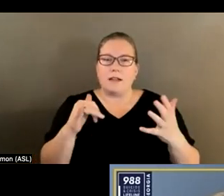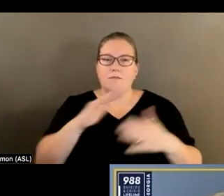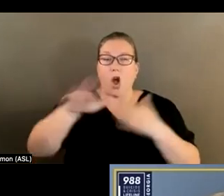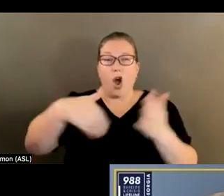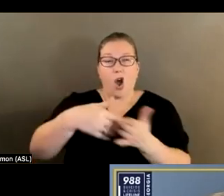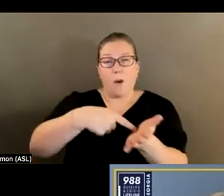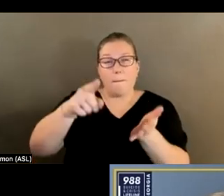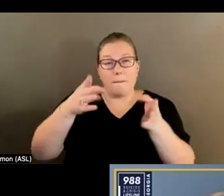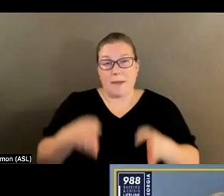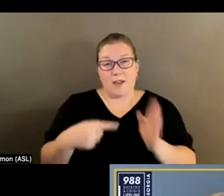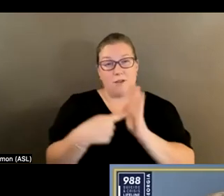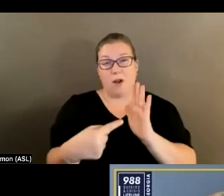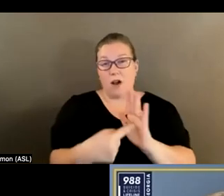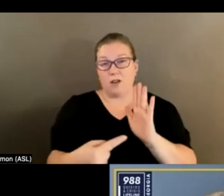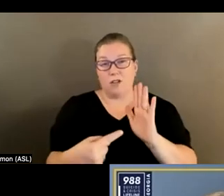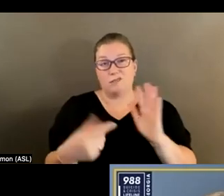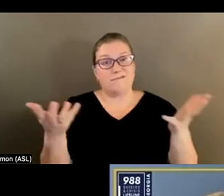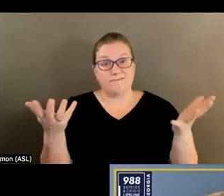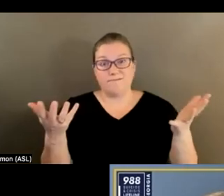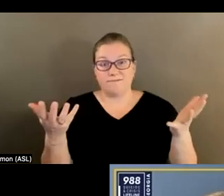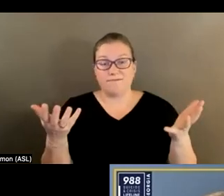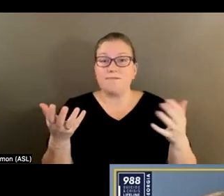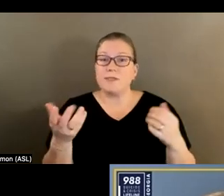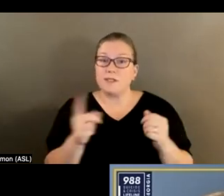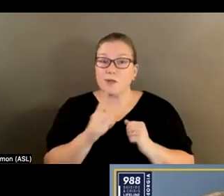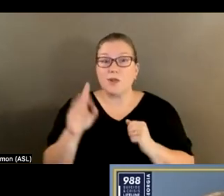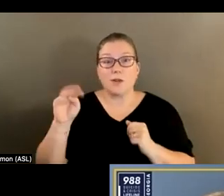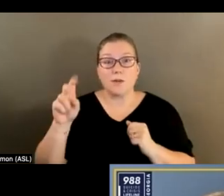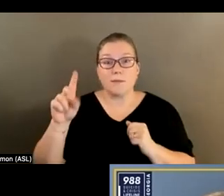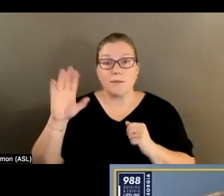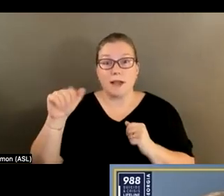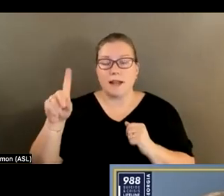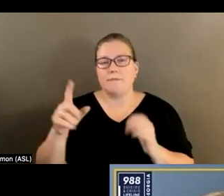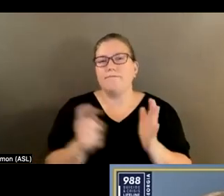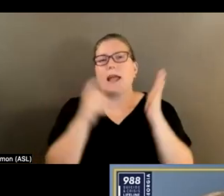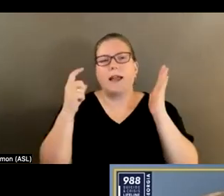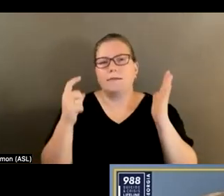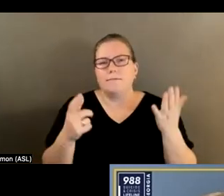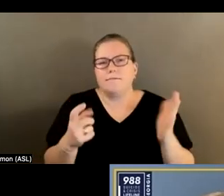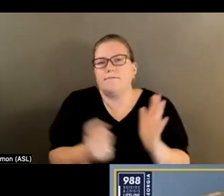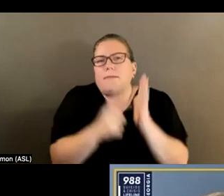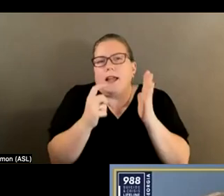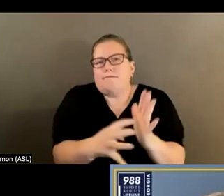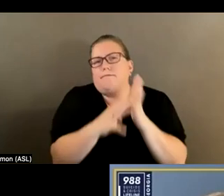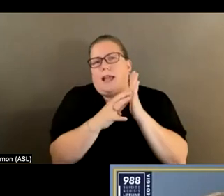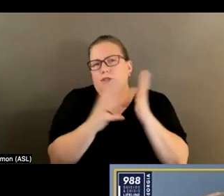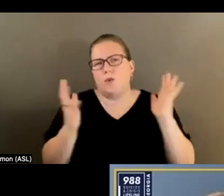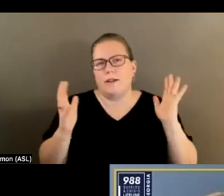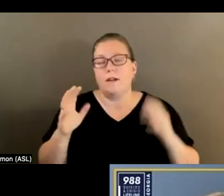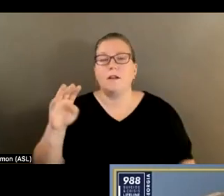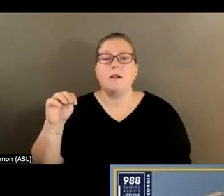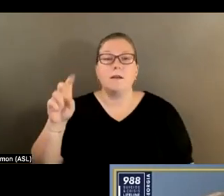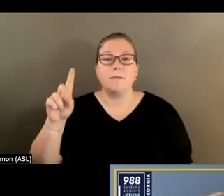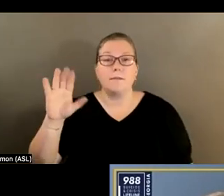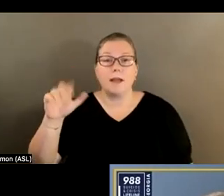payer models. And so certainly Medicaid is a mandatory aspect of this. Medicare is a